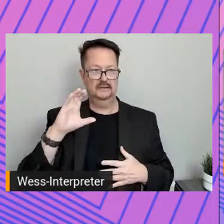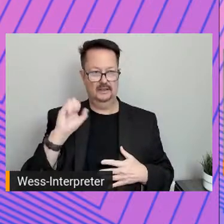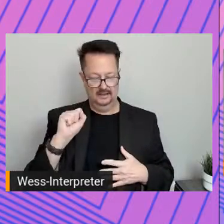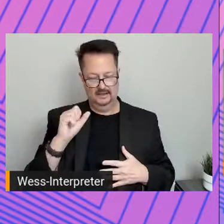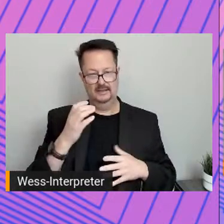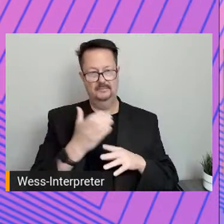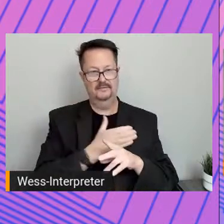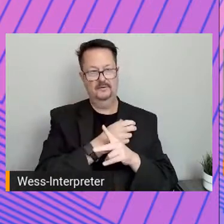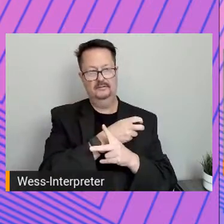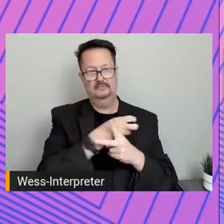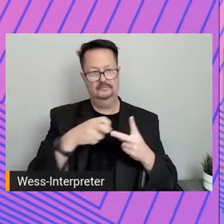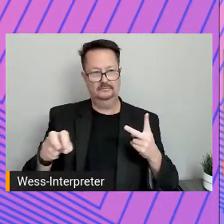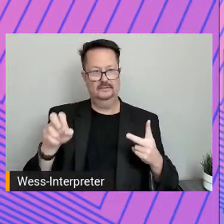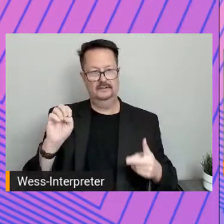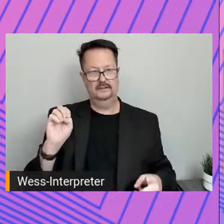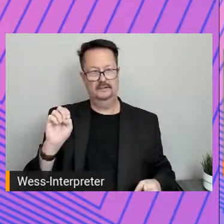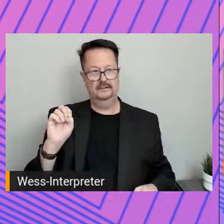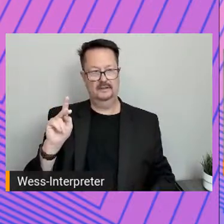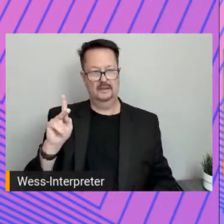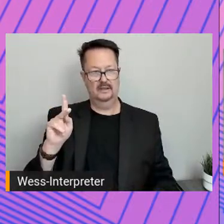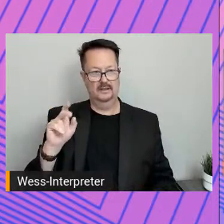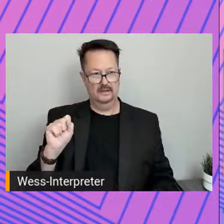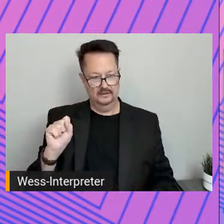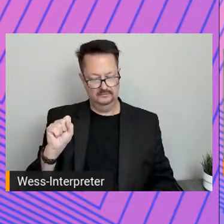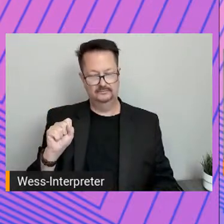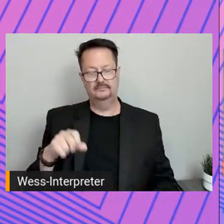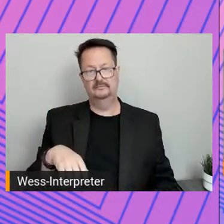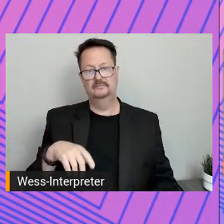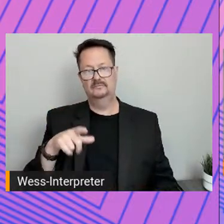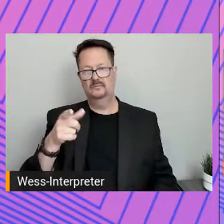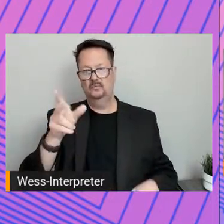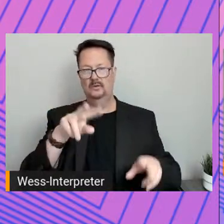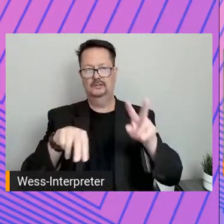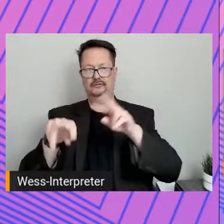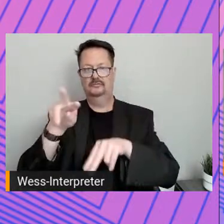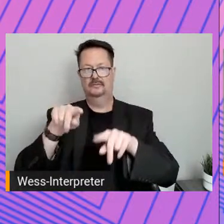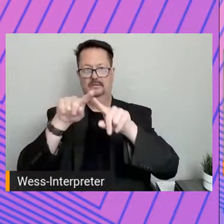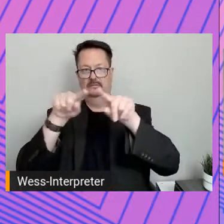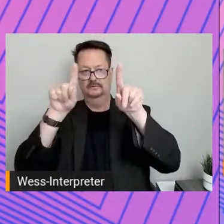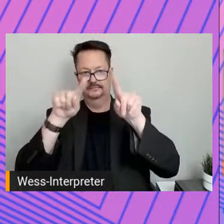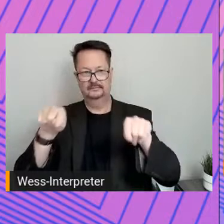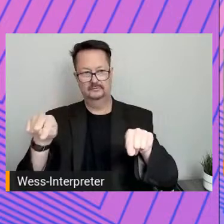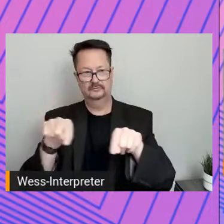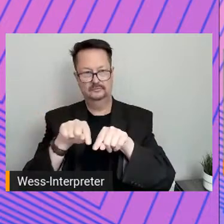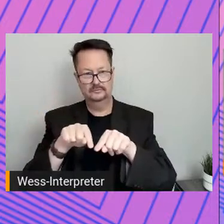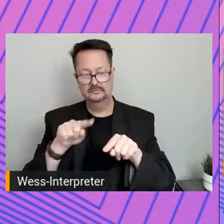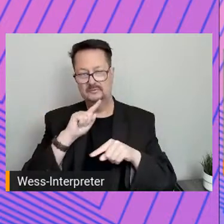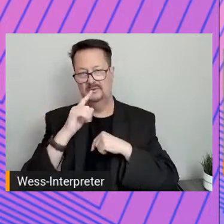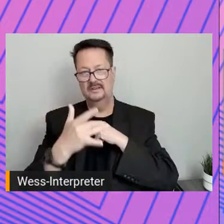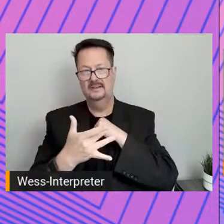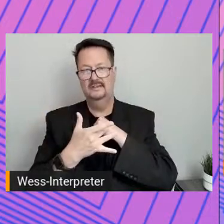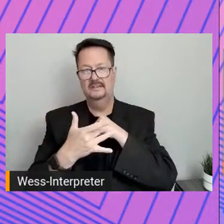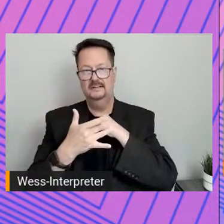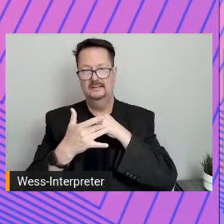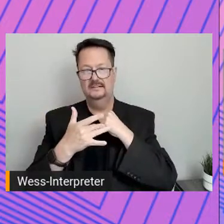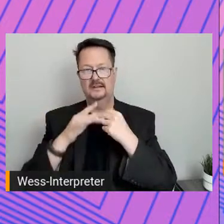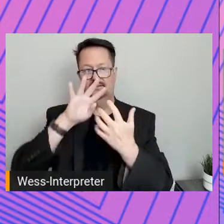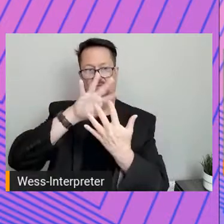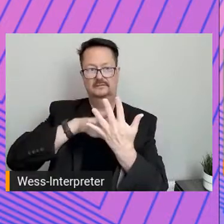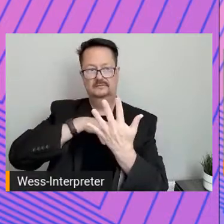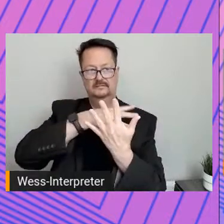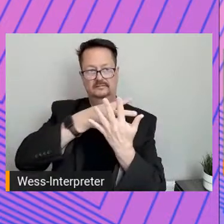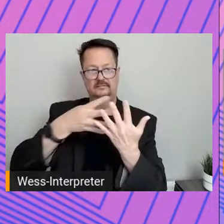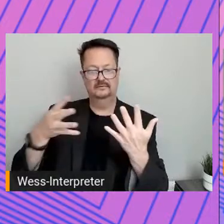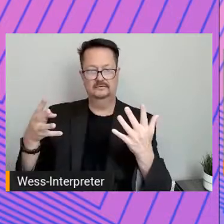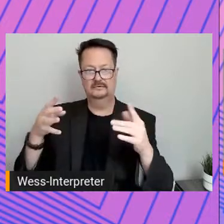transitioned to EKS. And so what you're looking at over here is a technical architecture diagram that kind of